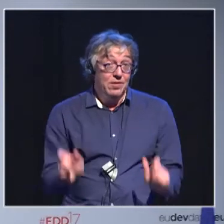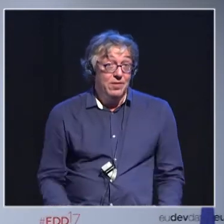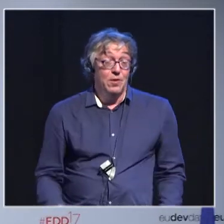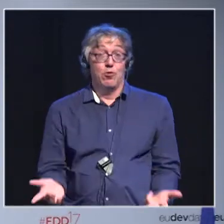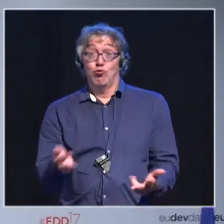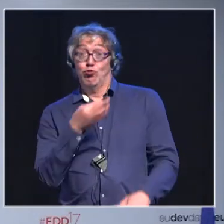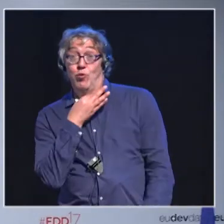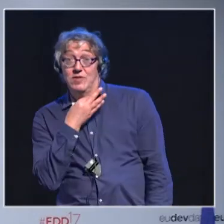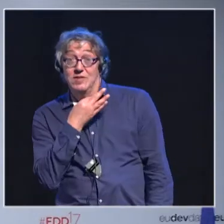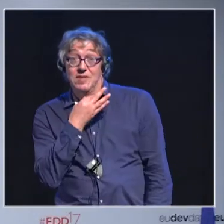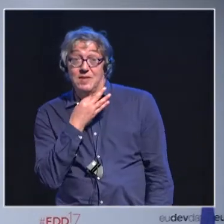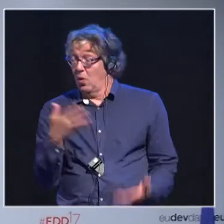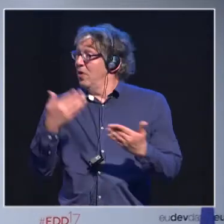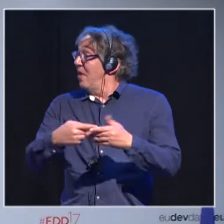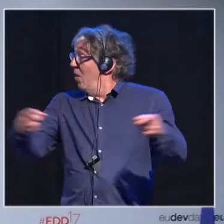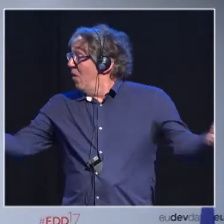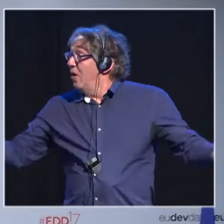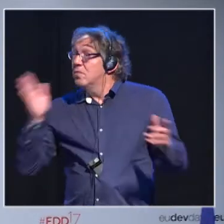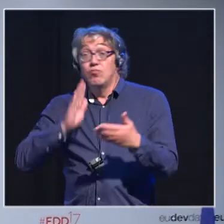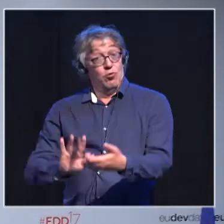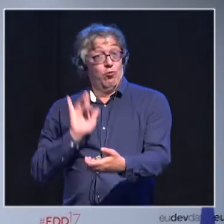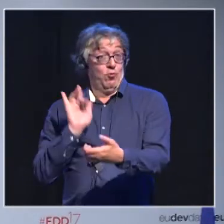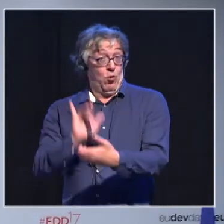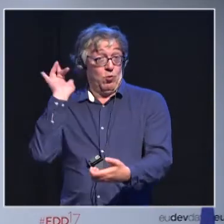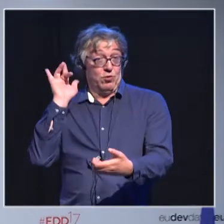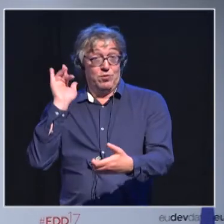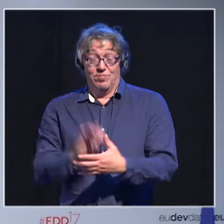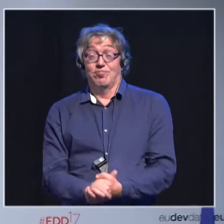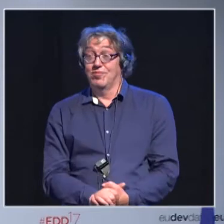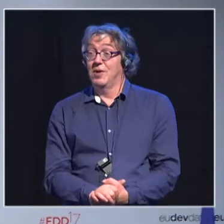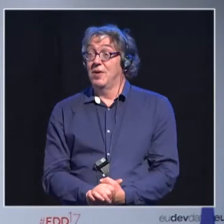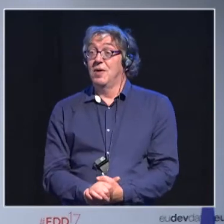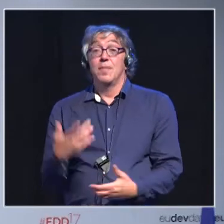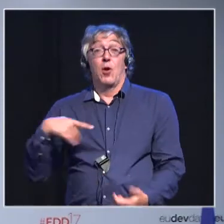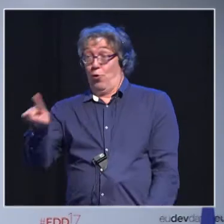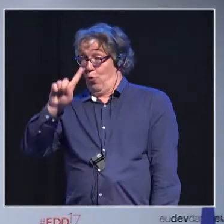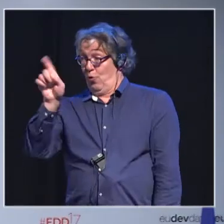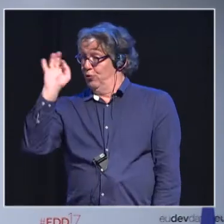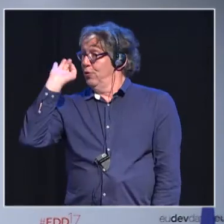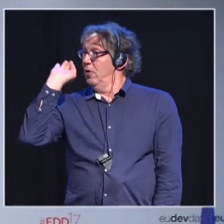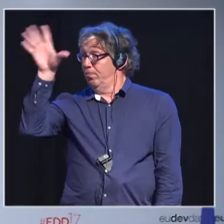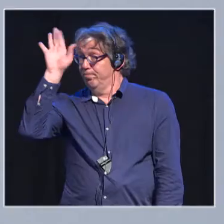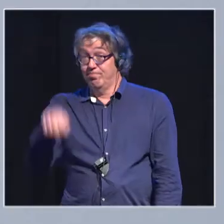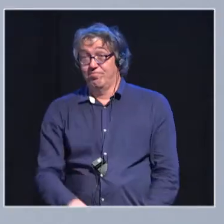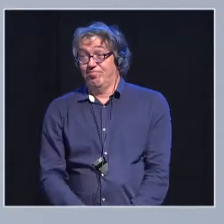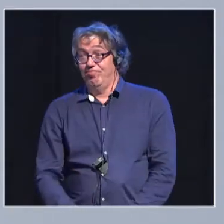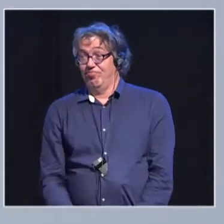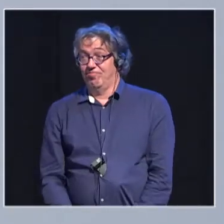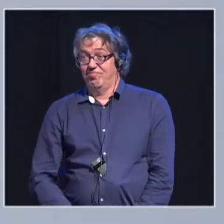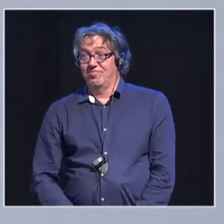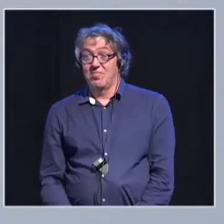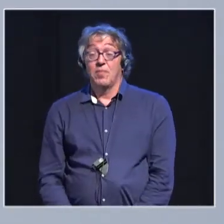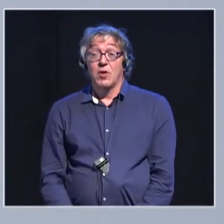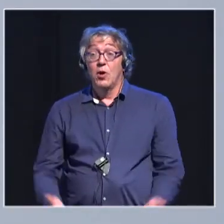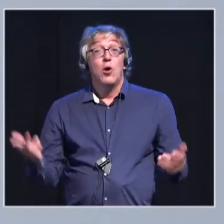audience, so get your phones out. We'll start with an interactive poll from you, and I have a question for you. That question is,